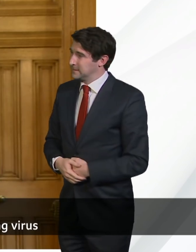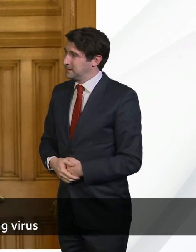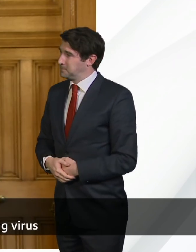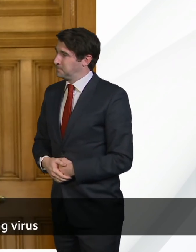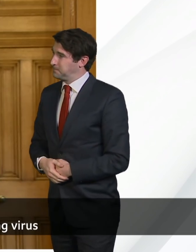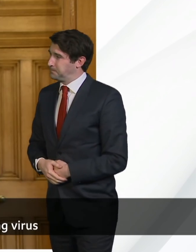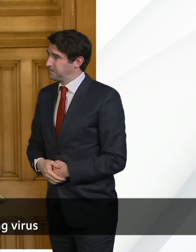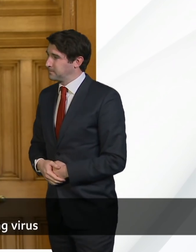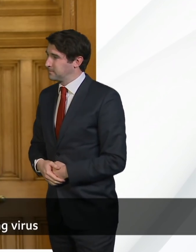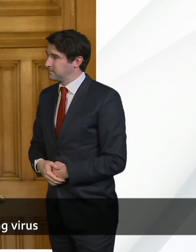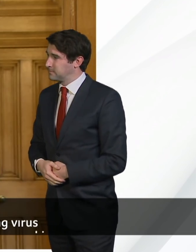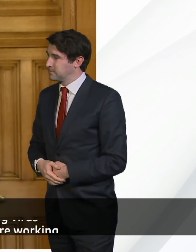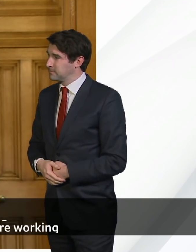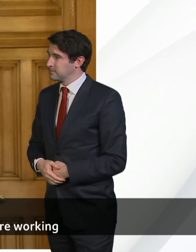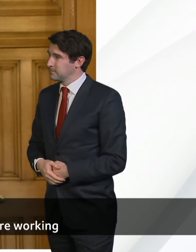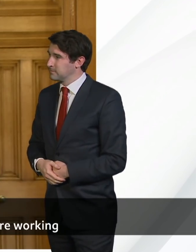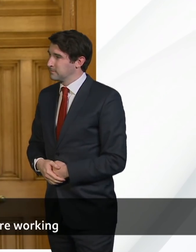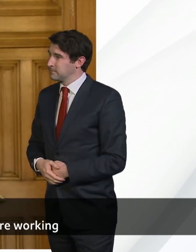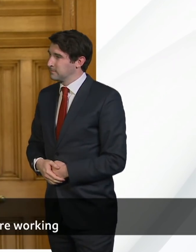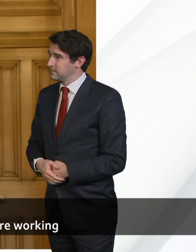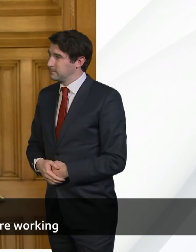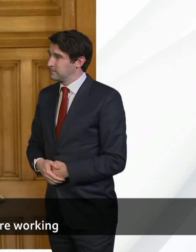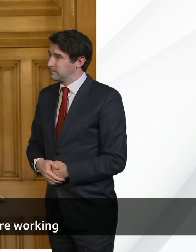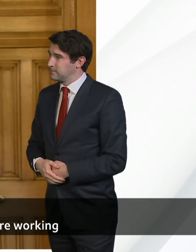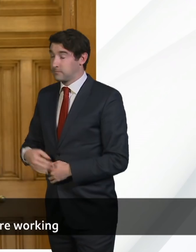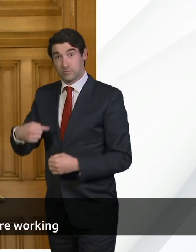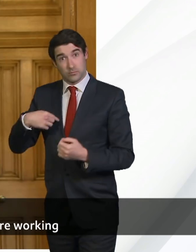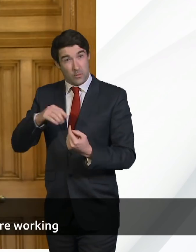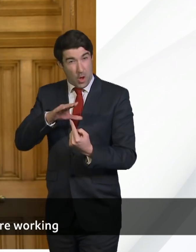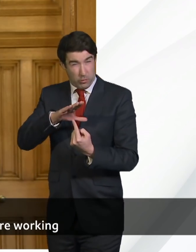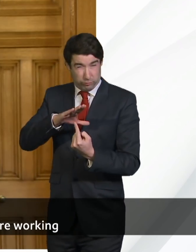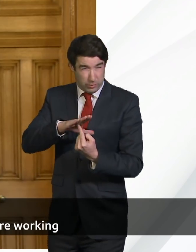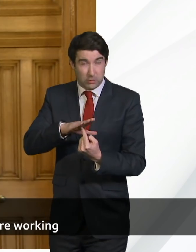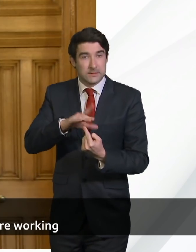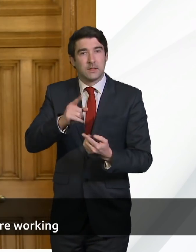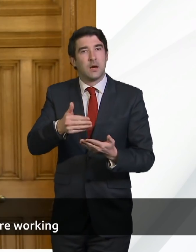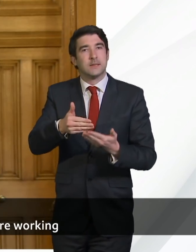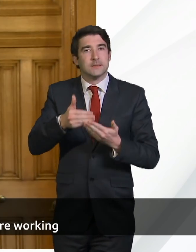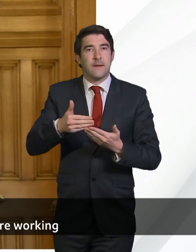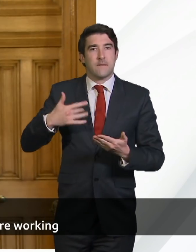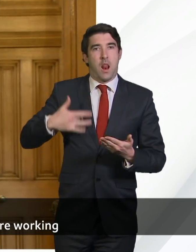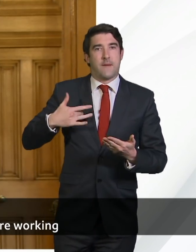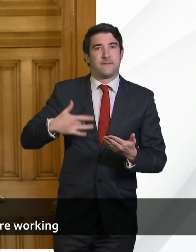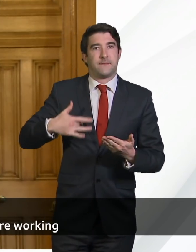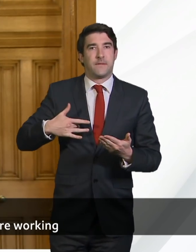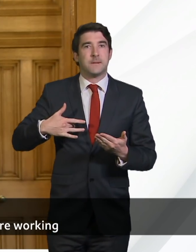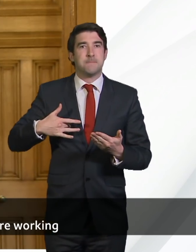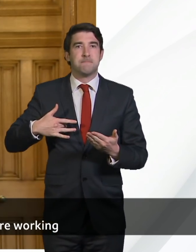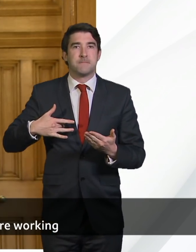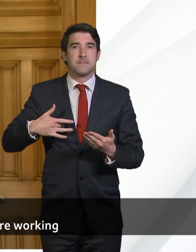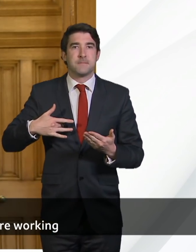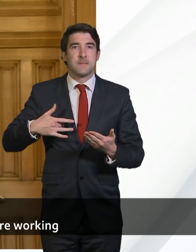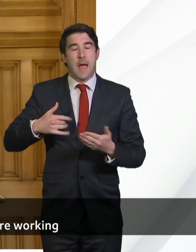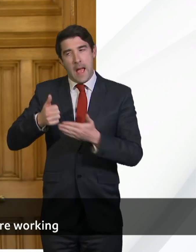to slow the spread of the virus and to save as many lives as possible. And that's why we have to continue to ask you all to